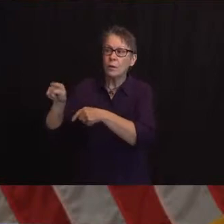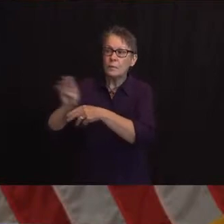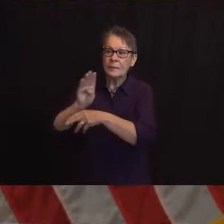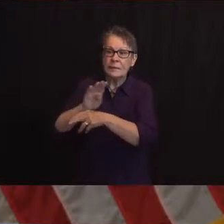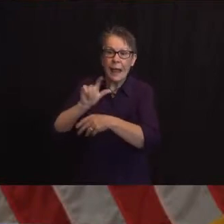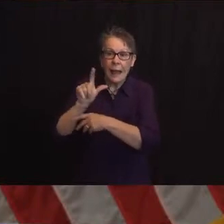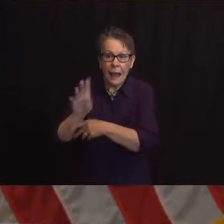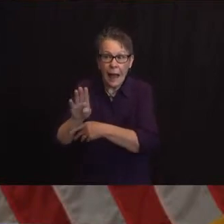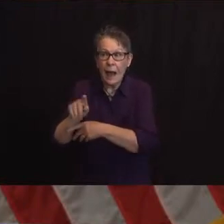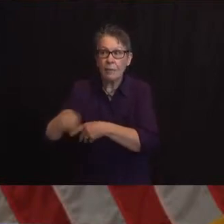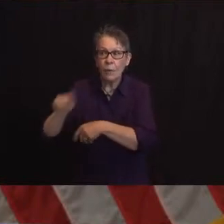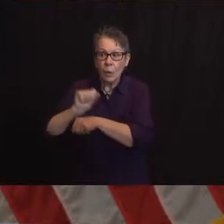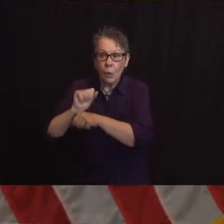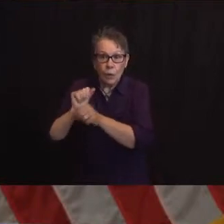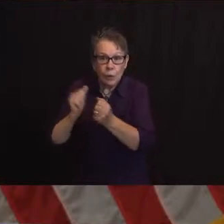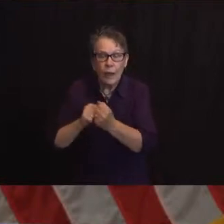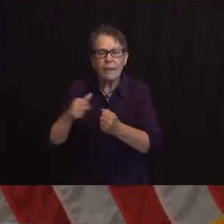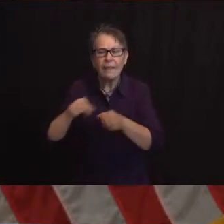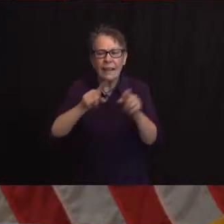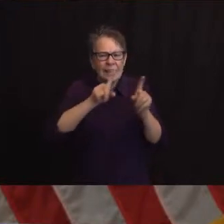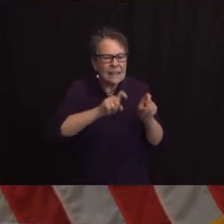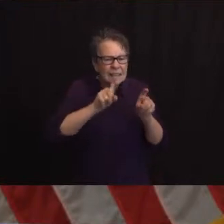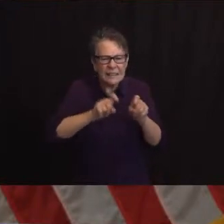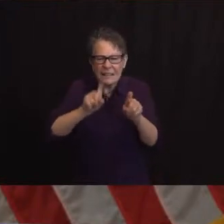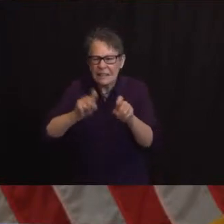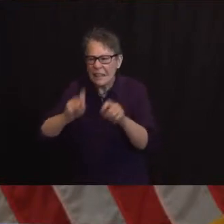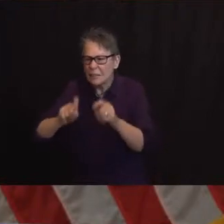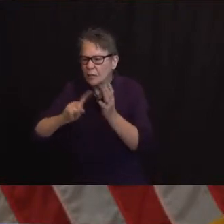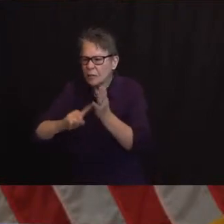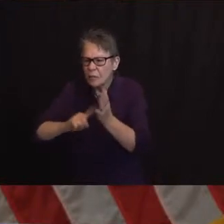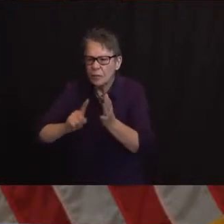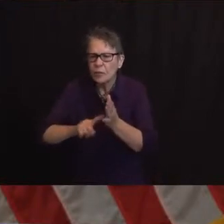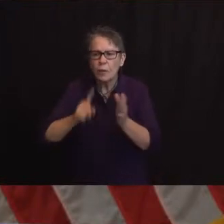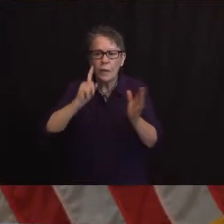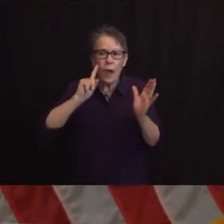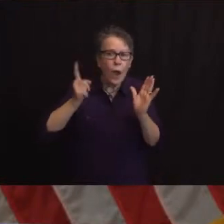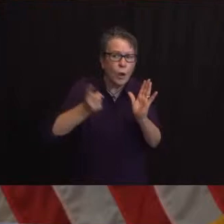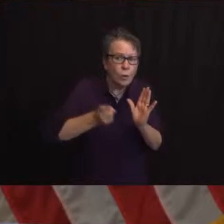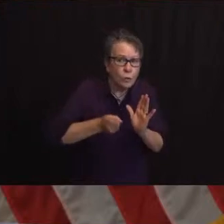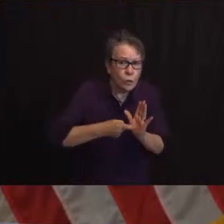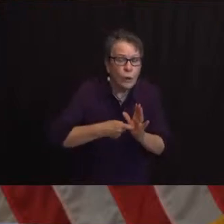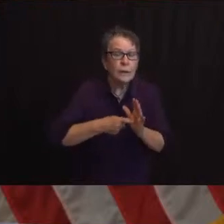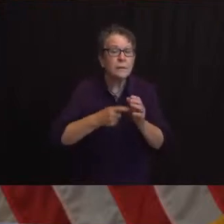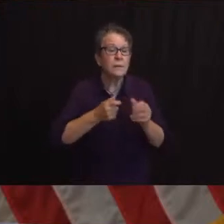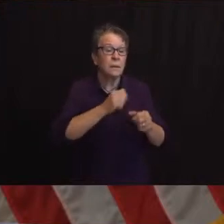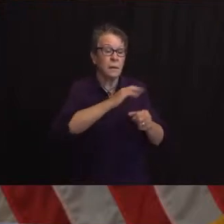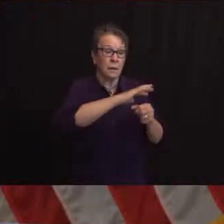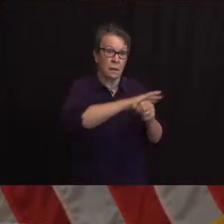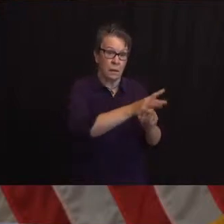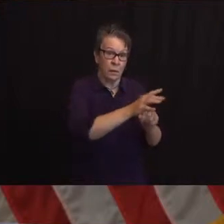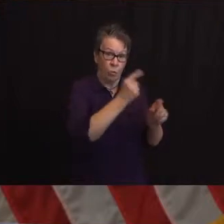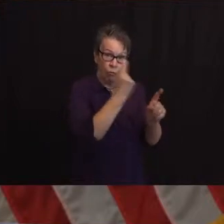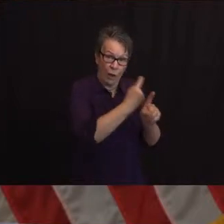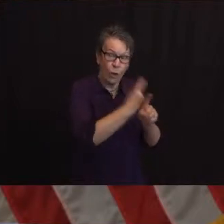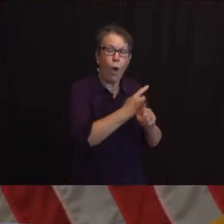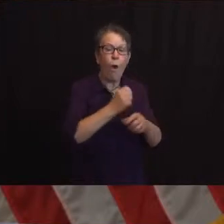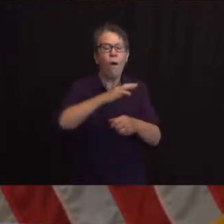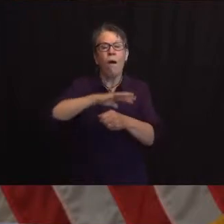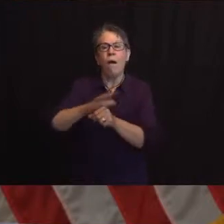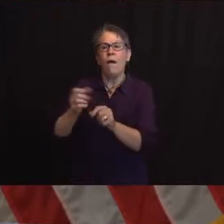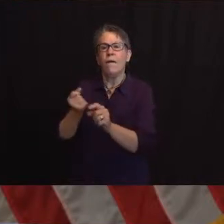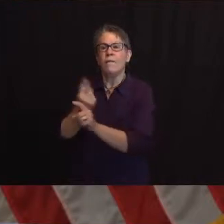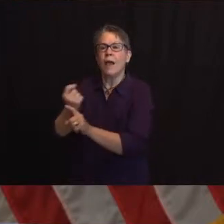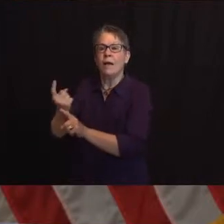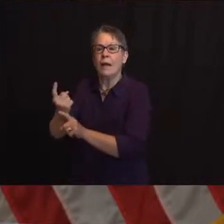country, and in conjunction with CDC's national strain surveillance program, we're definitely testing